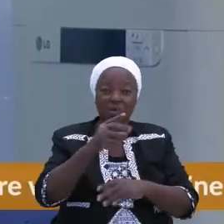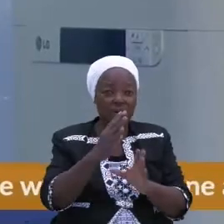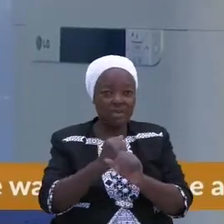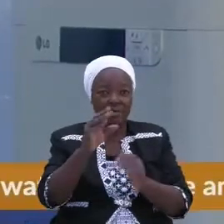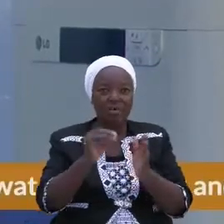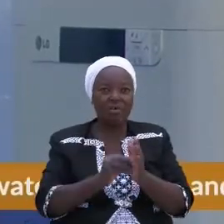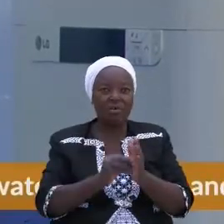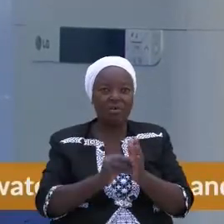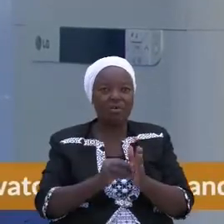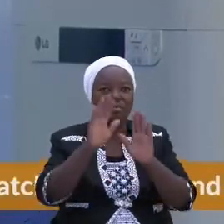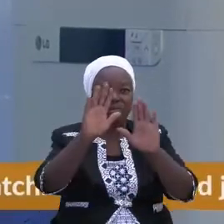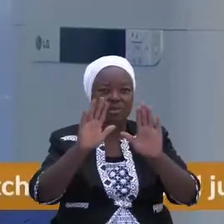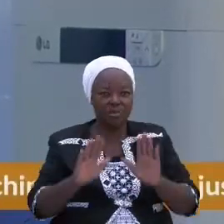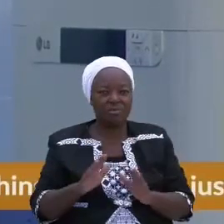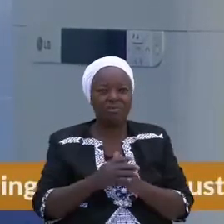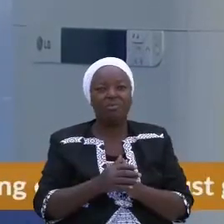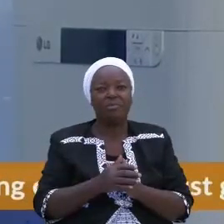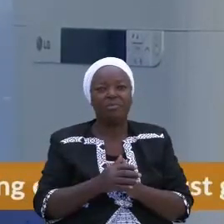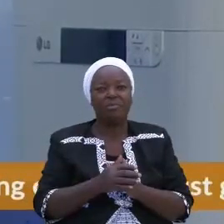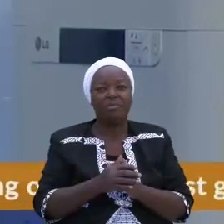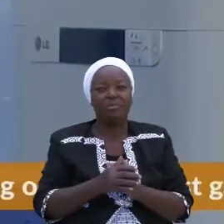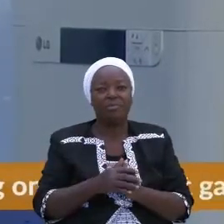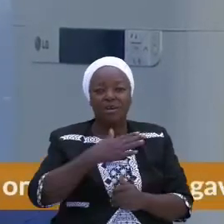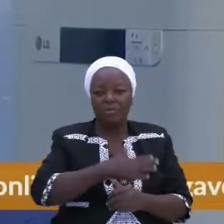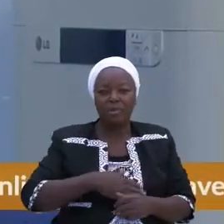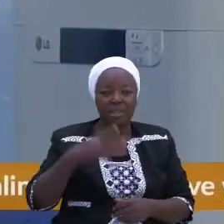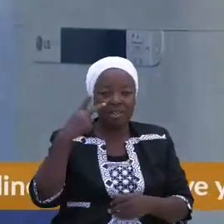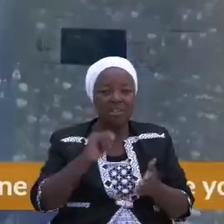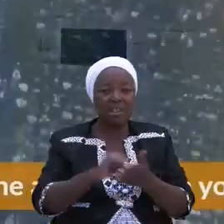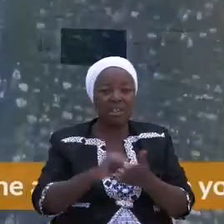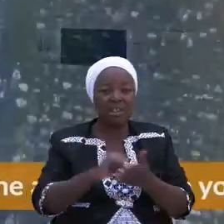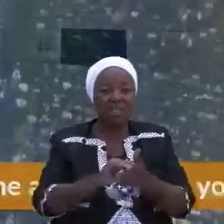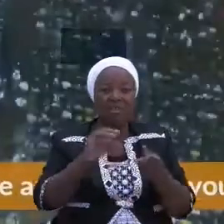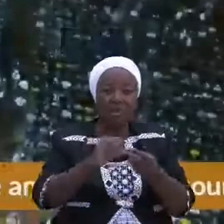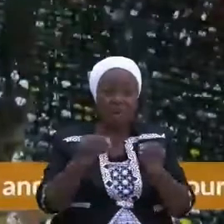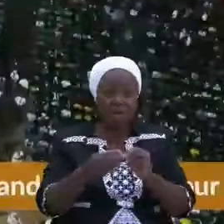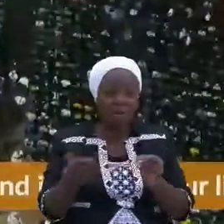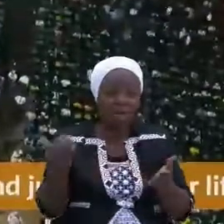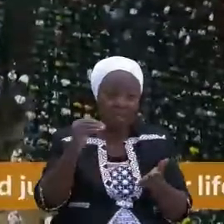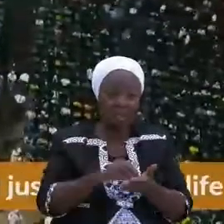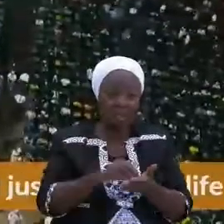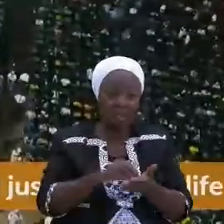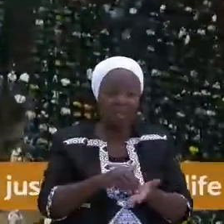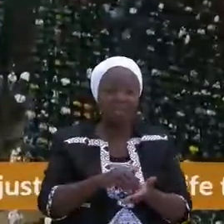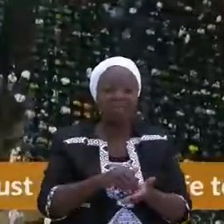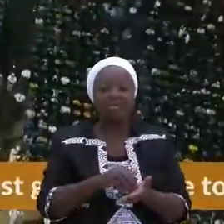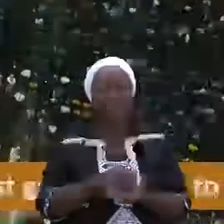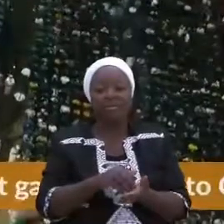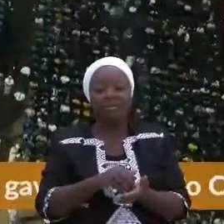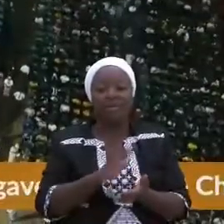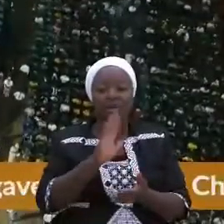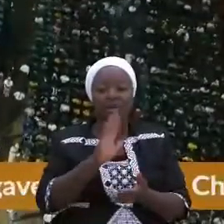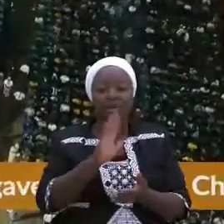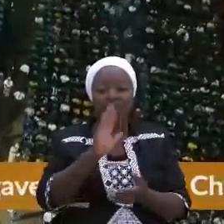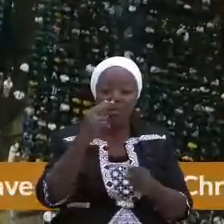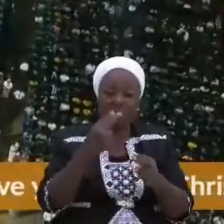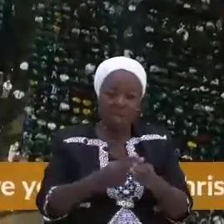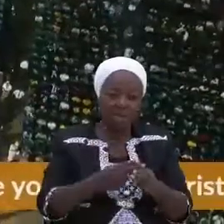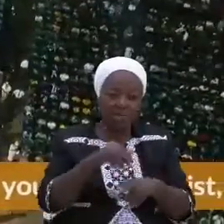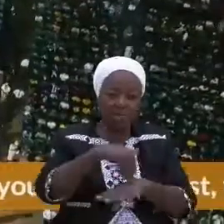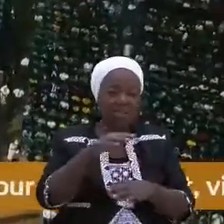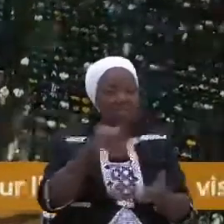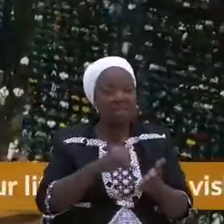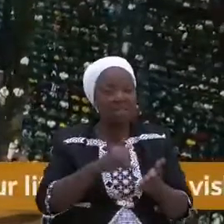check the number on the screen and send to that number your name your phone